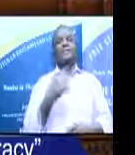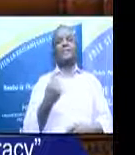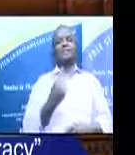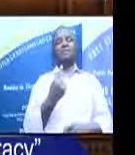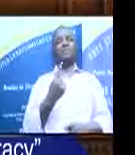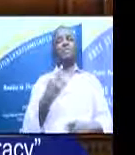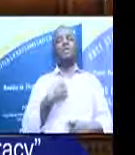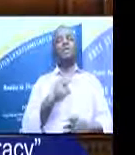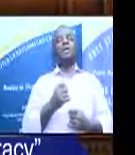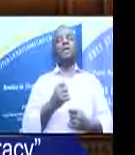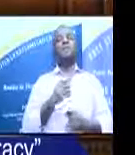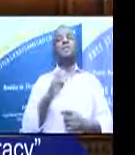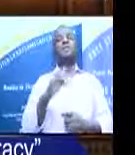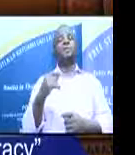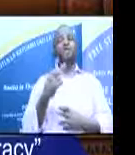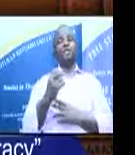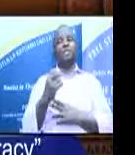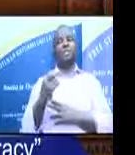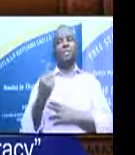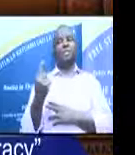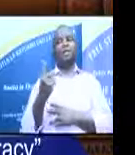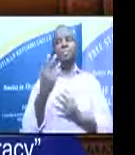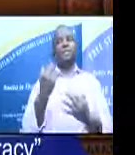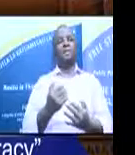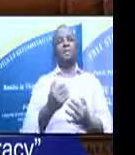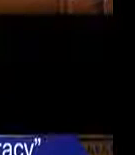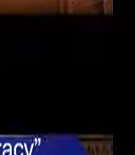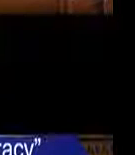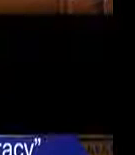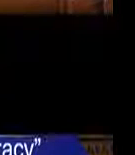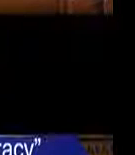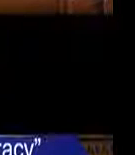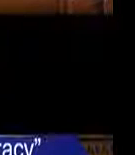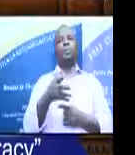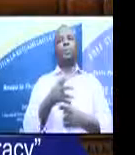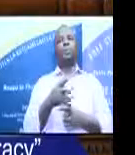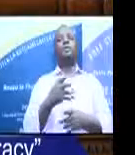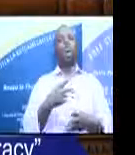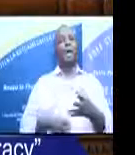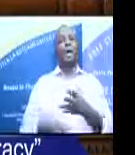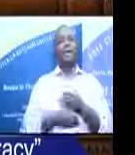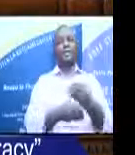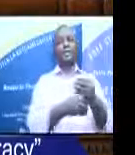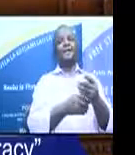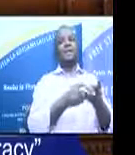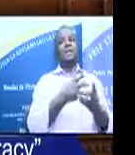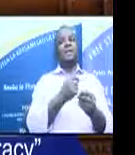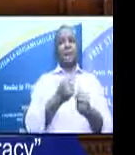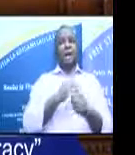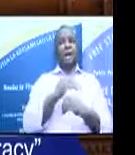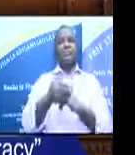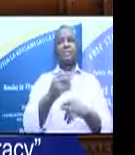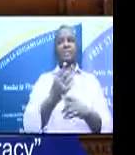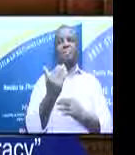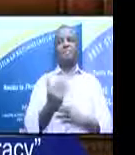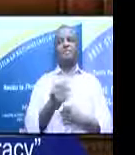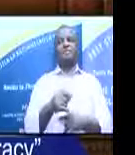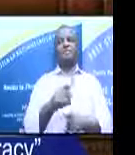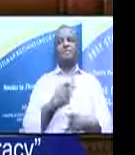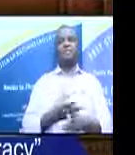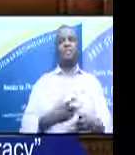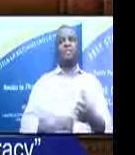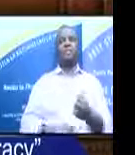MEC stated in her 2021 budget vote that the department will procure additional linen to cater for the